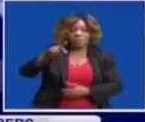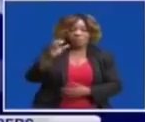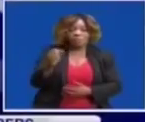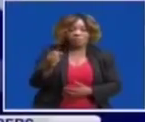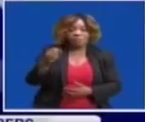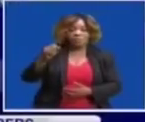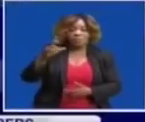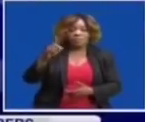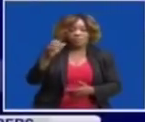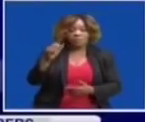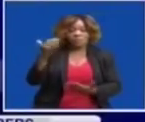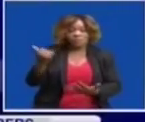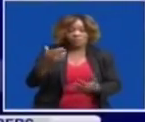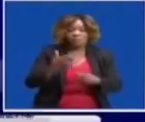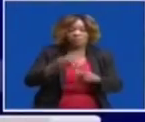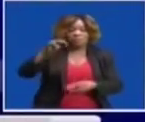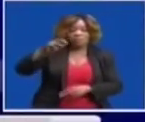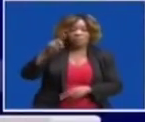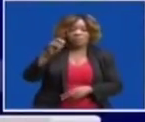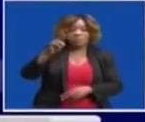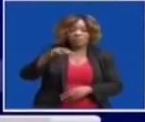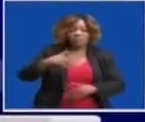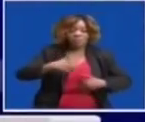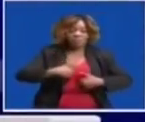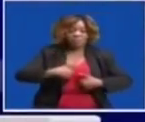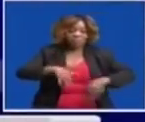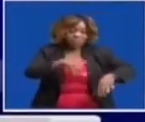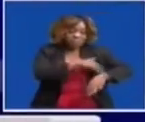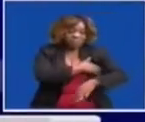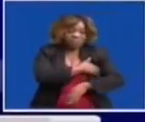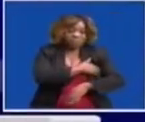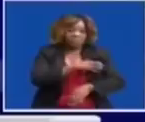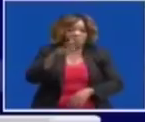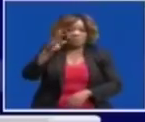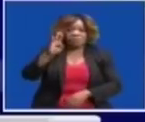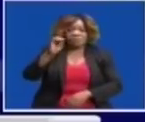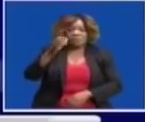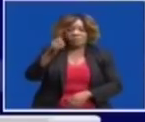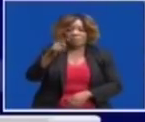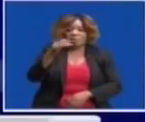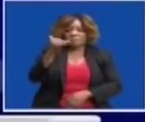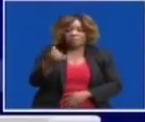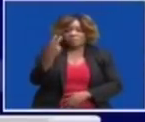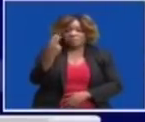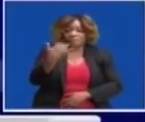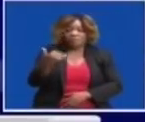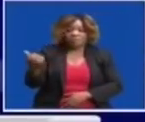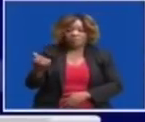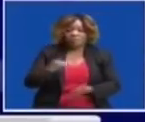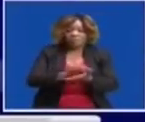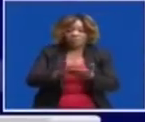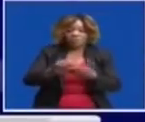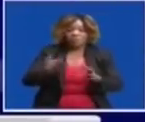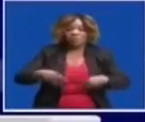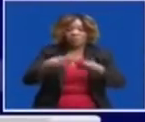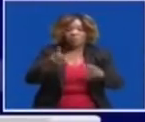Dr. Velepi Mtonga. He is survived by his wife, Beauty, and 2 children. This is contained in a statement availed to